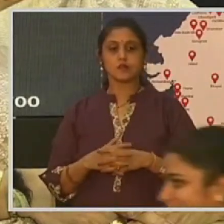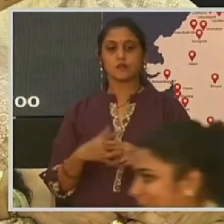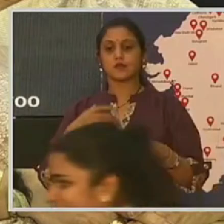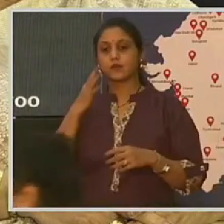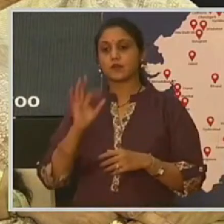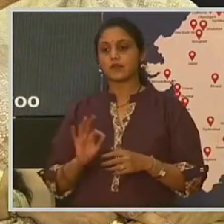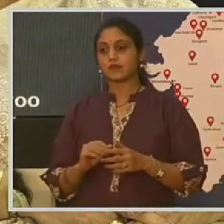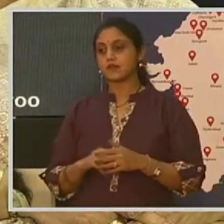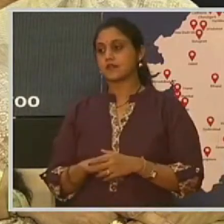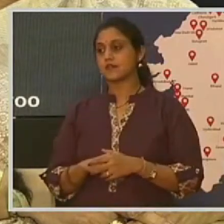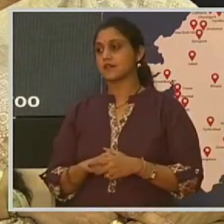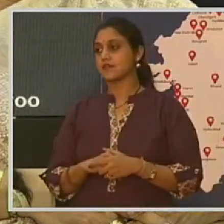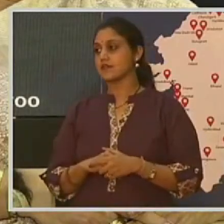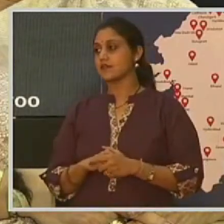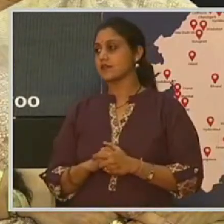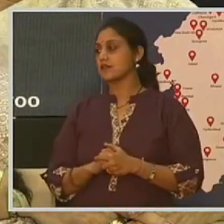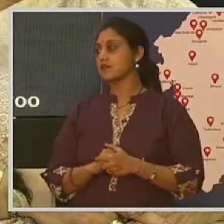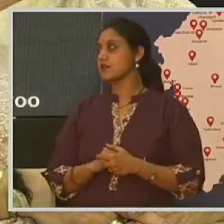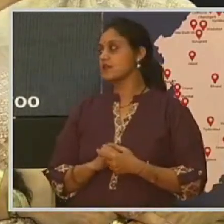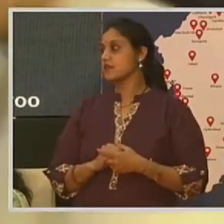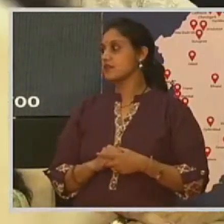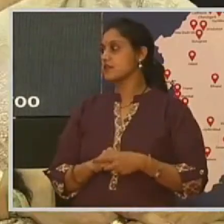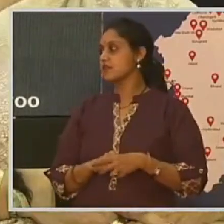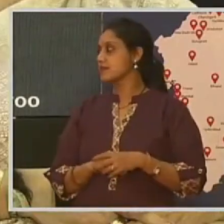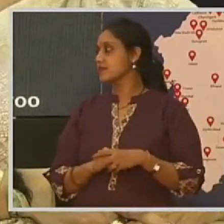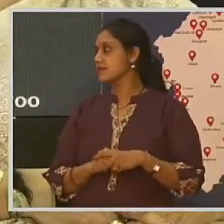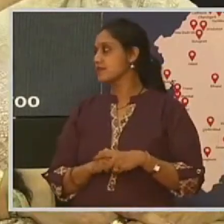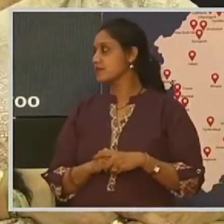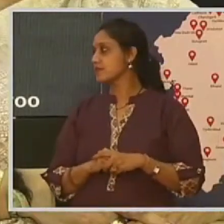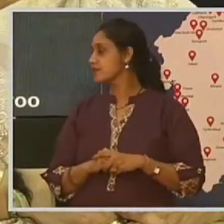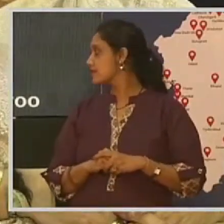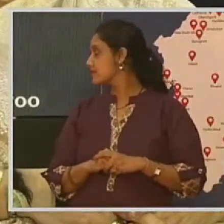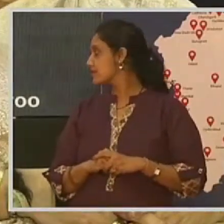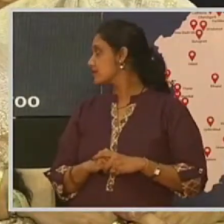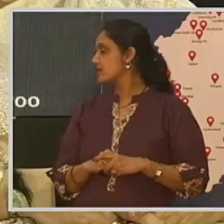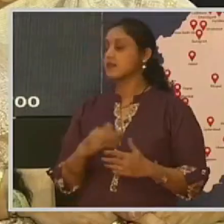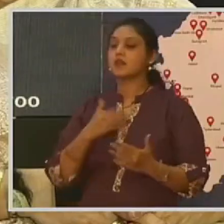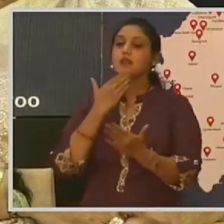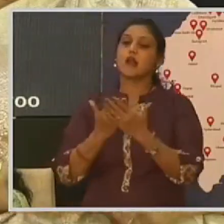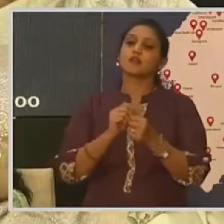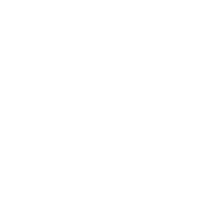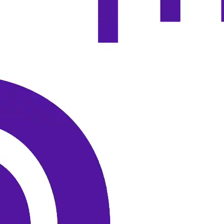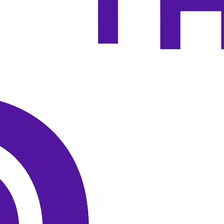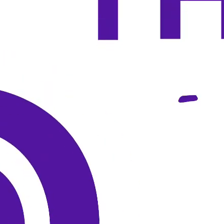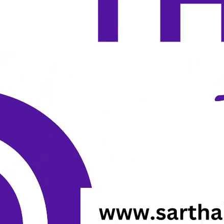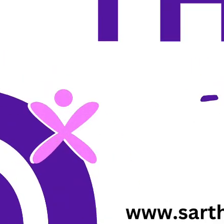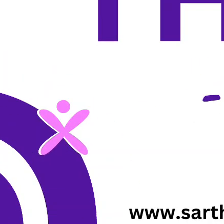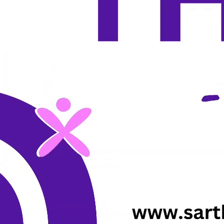accessibility. All right, thank you so much.